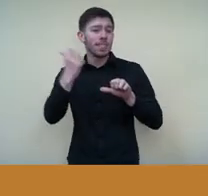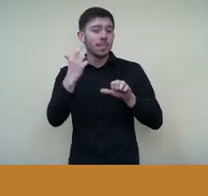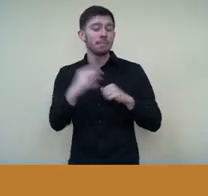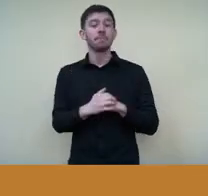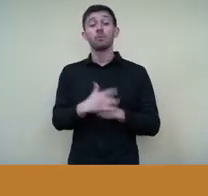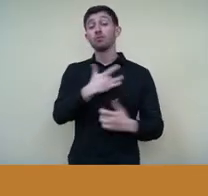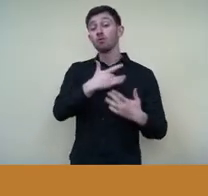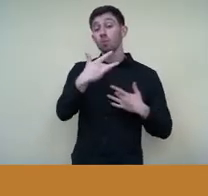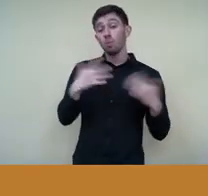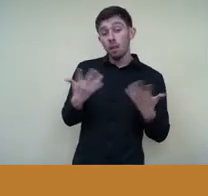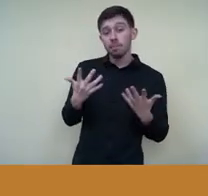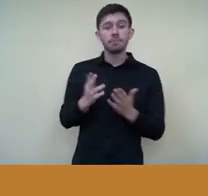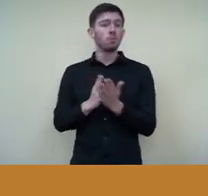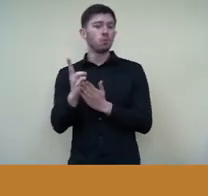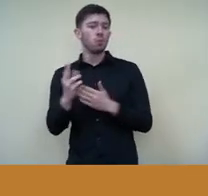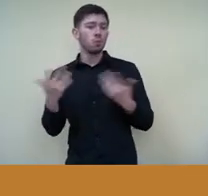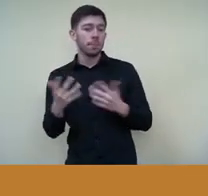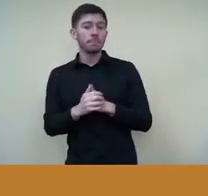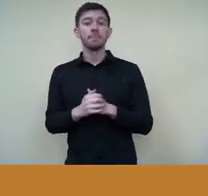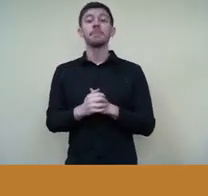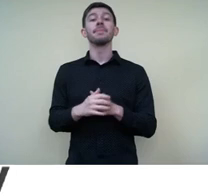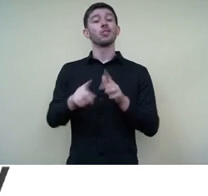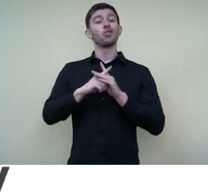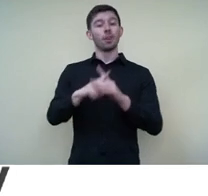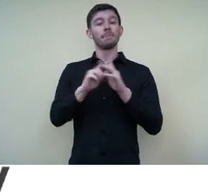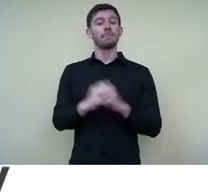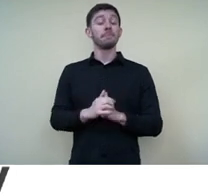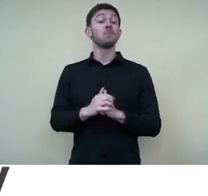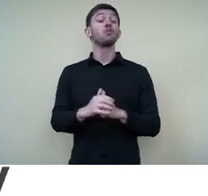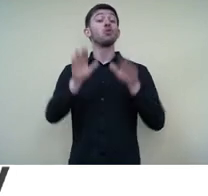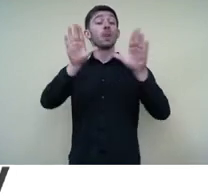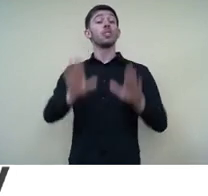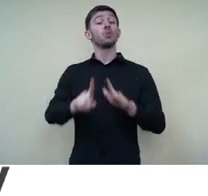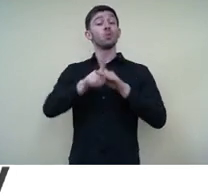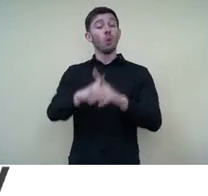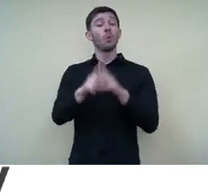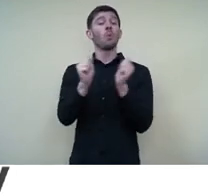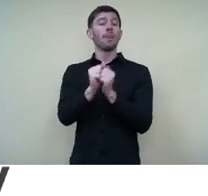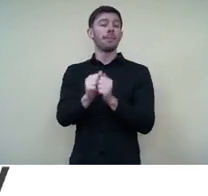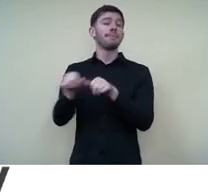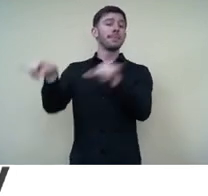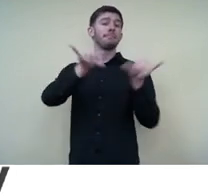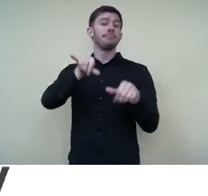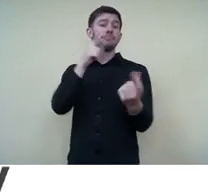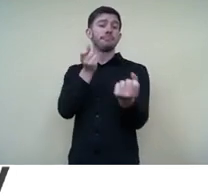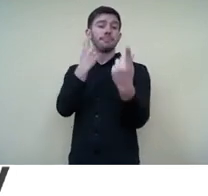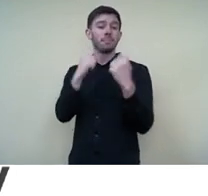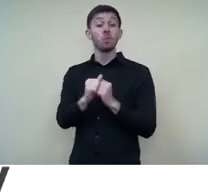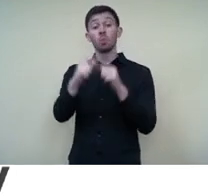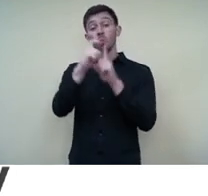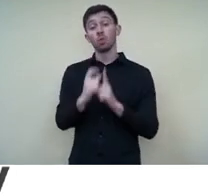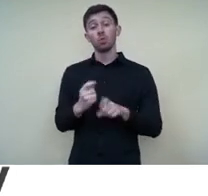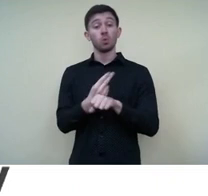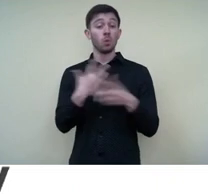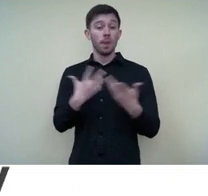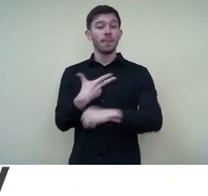concerns and what's the truth? So let's get into it. At a glance, I think it's always great for everybody to sort of start off on the same footing. So here will be the terminology we'll be using.